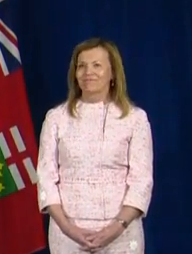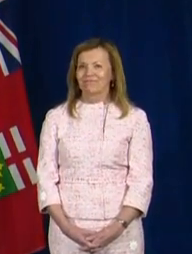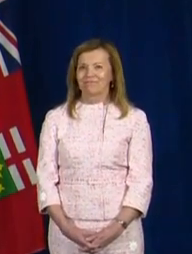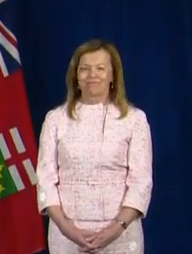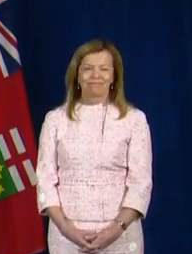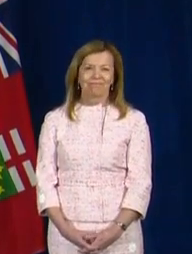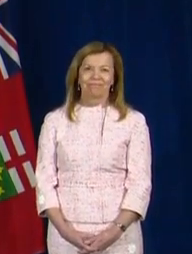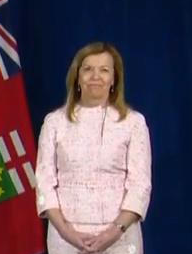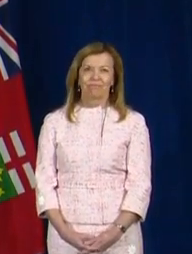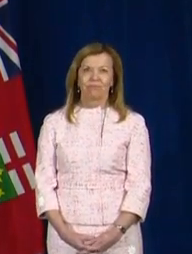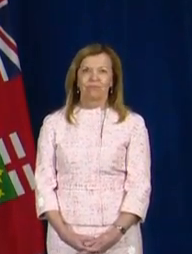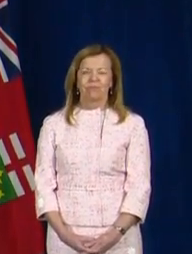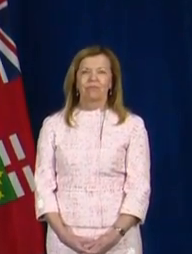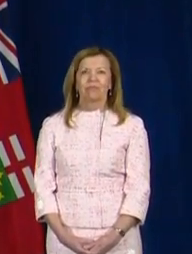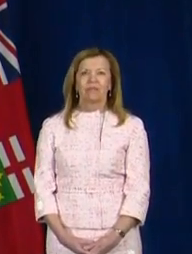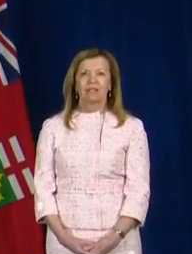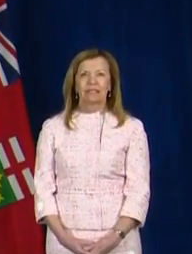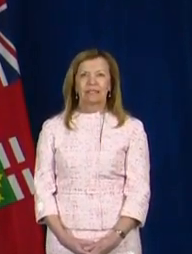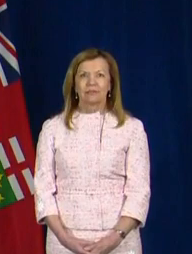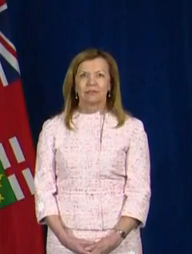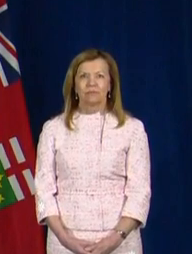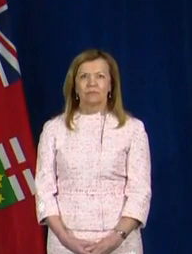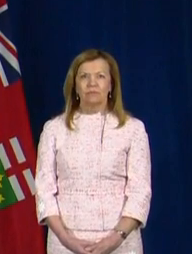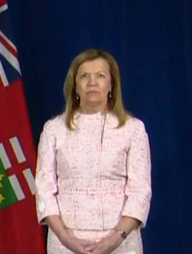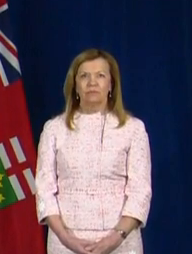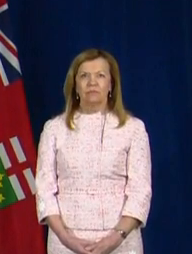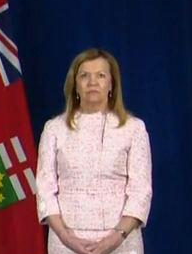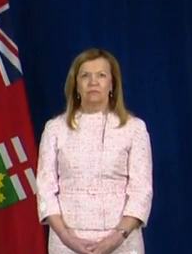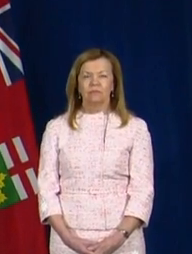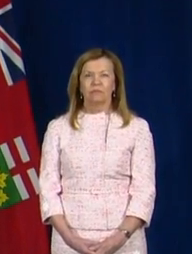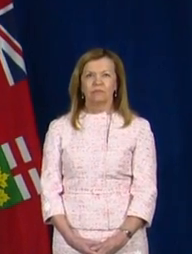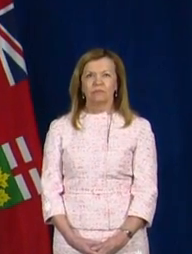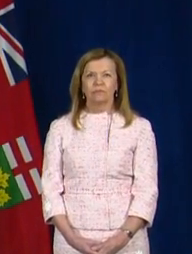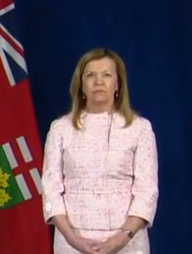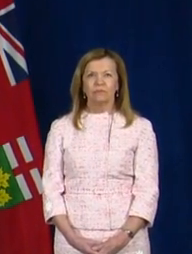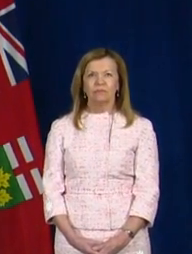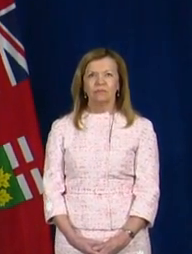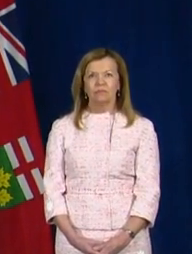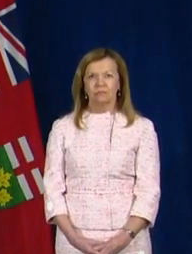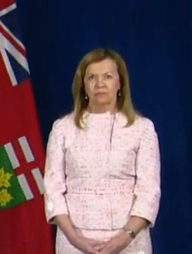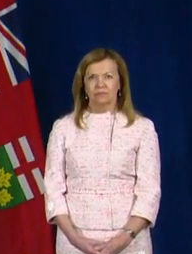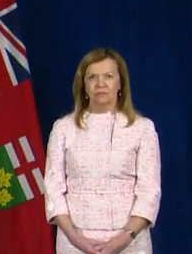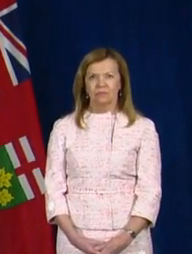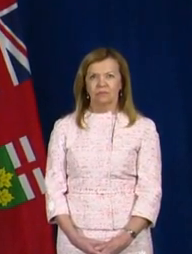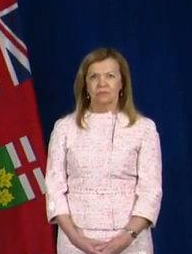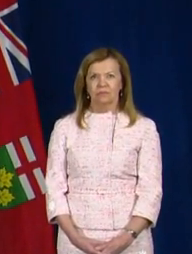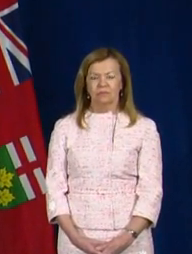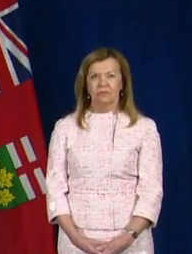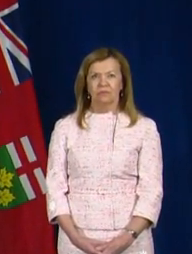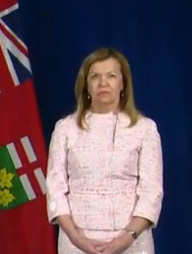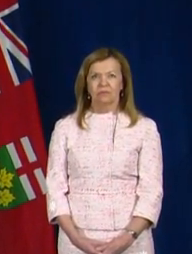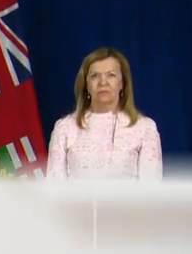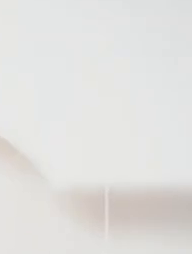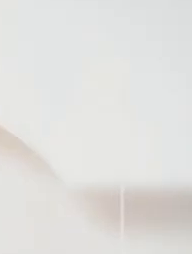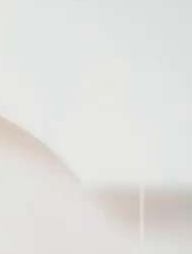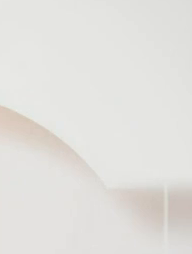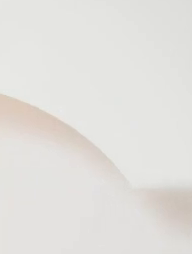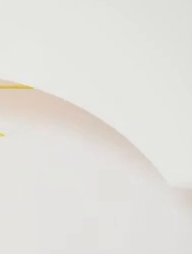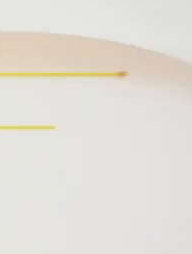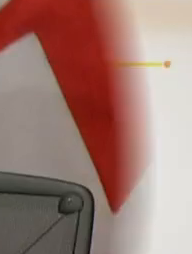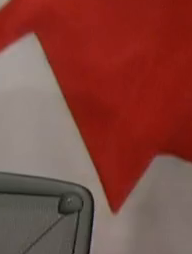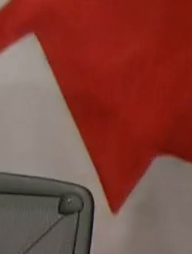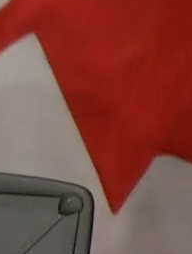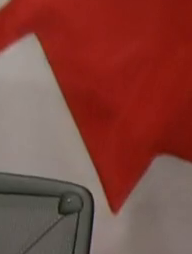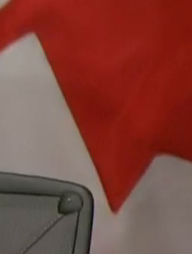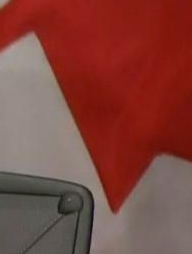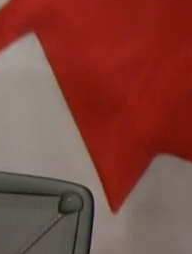Ontario. As much as of this province moves into a new phase, let me take, we're jumping around a lot today, let me take you back to Ottawa for a little